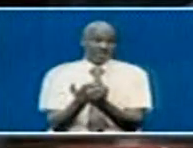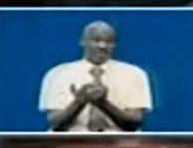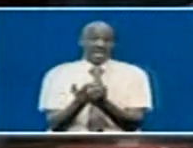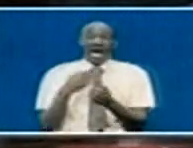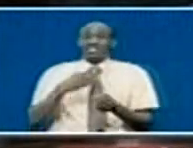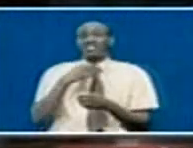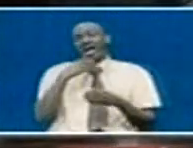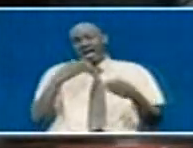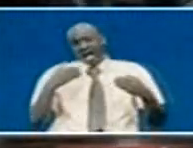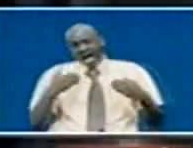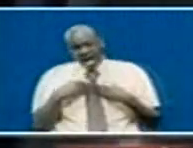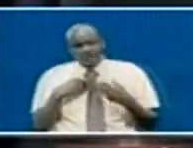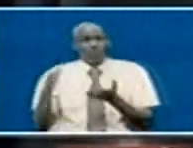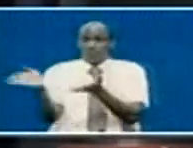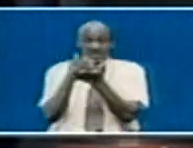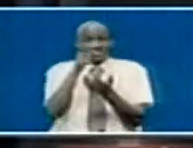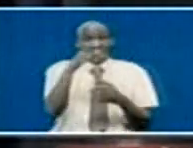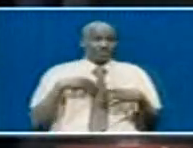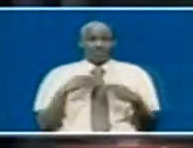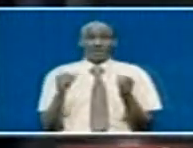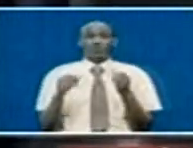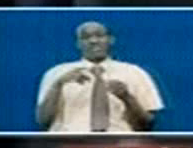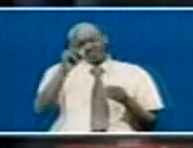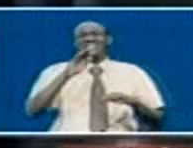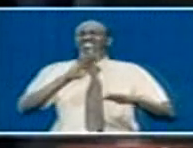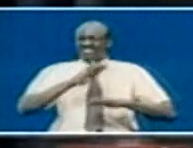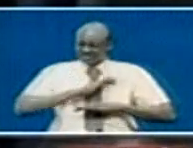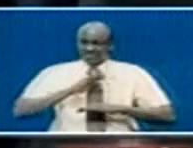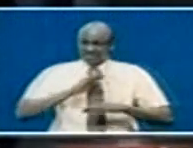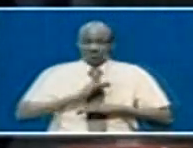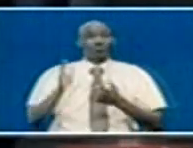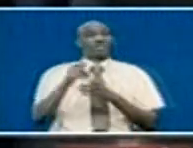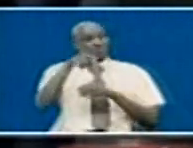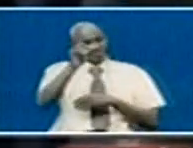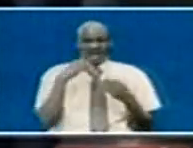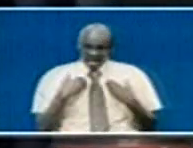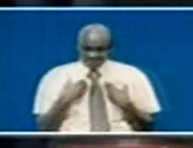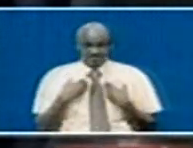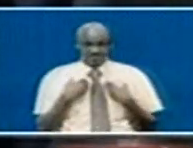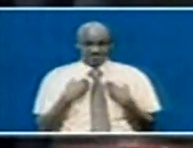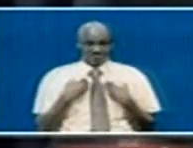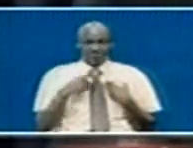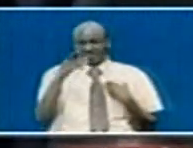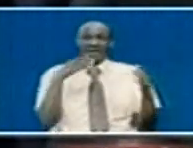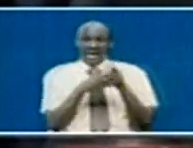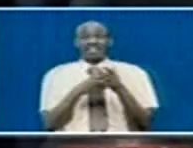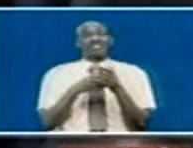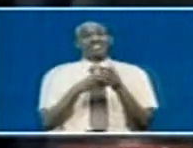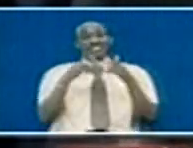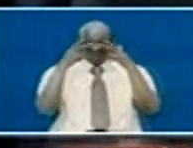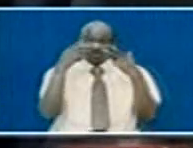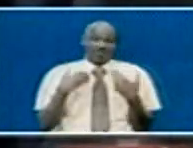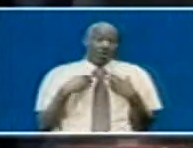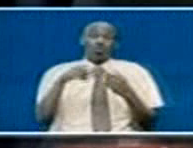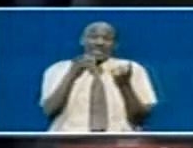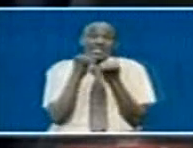don't have to mobilize them. They are sufficiently mobilized. They are worn to the cause of anti-terrorism. What we